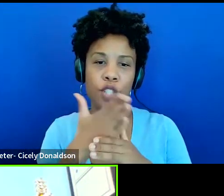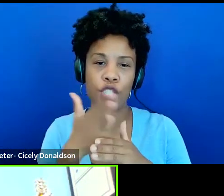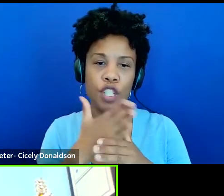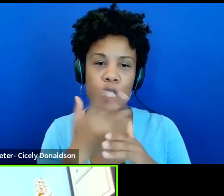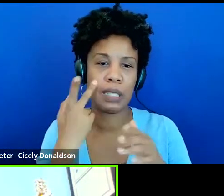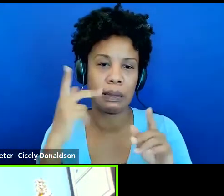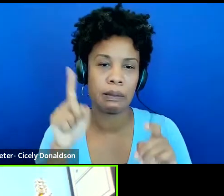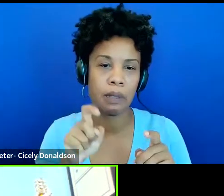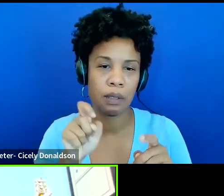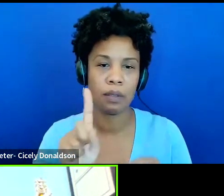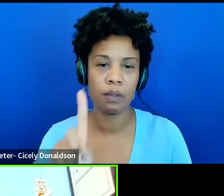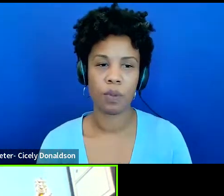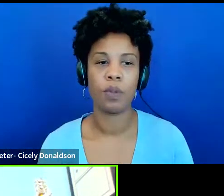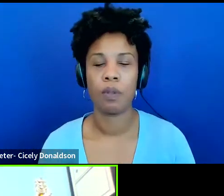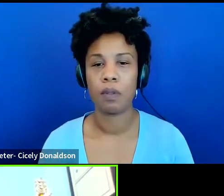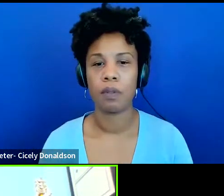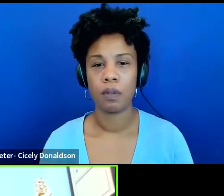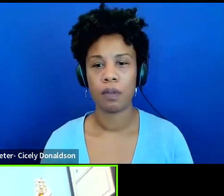Mm-hmm.